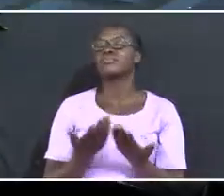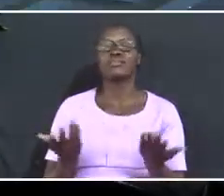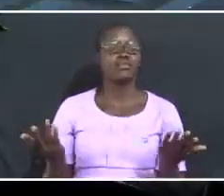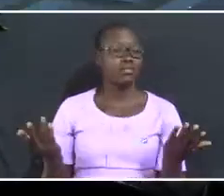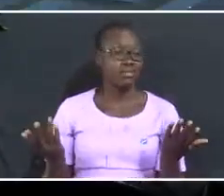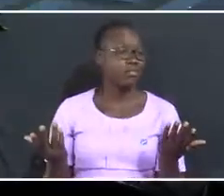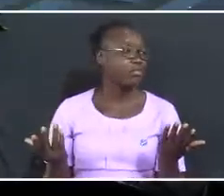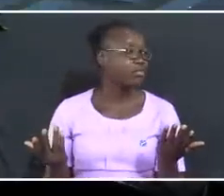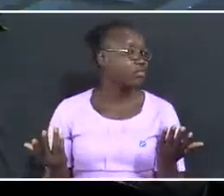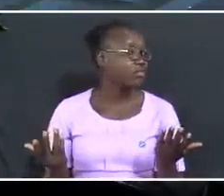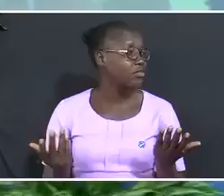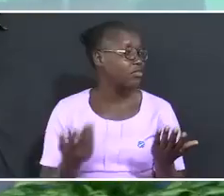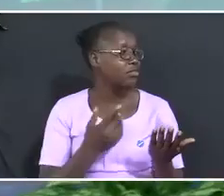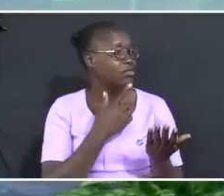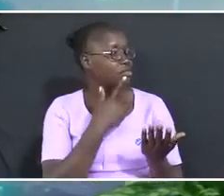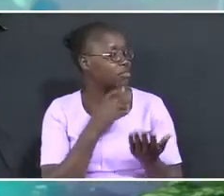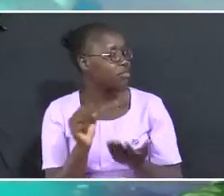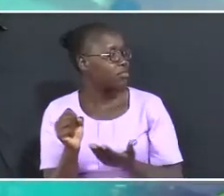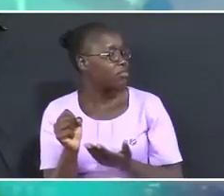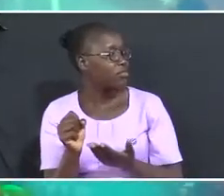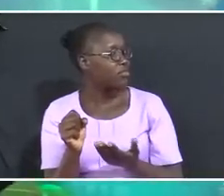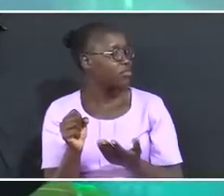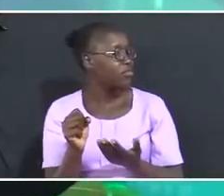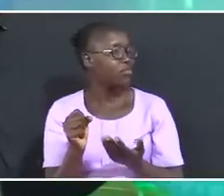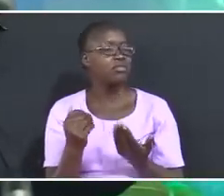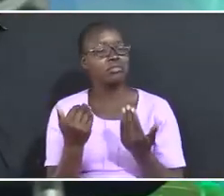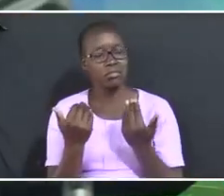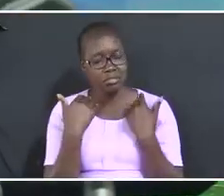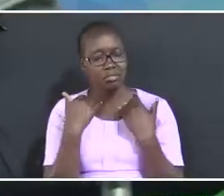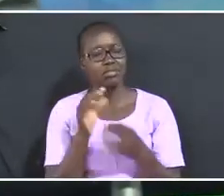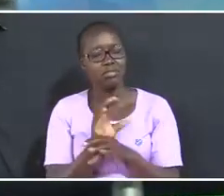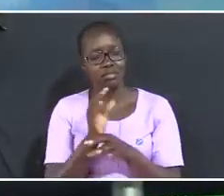awake. And so she will toss in church